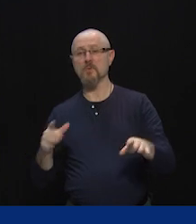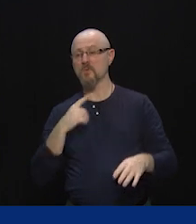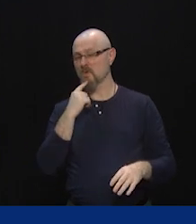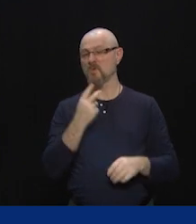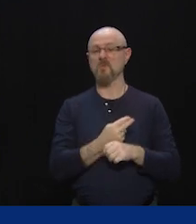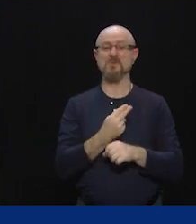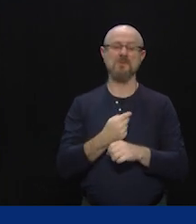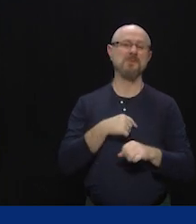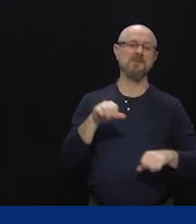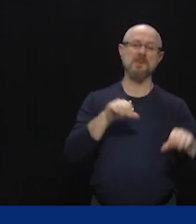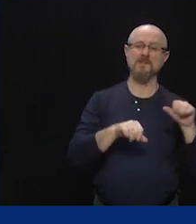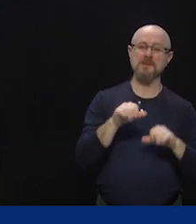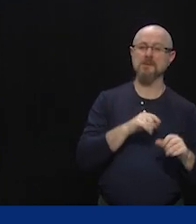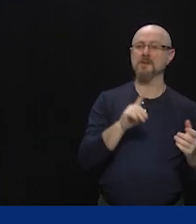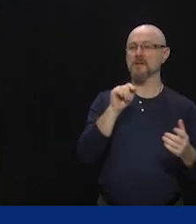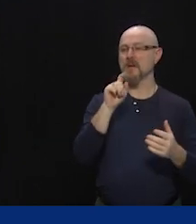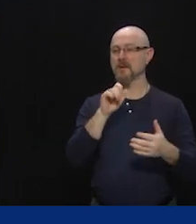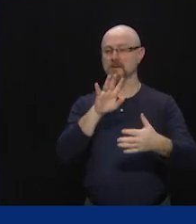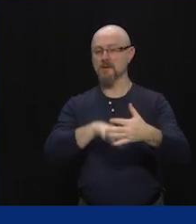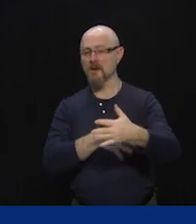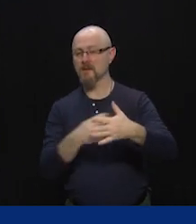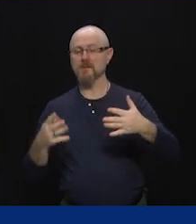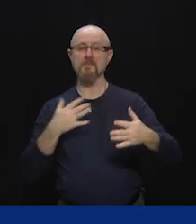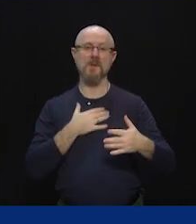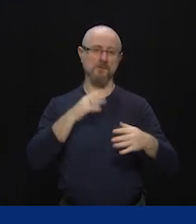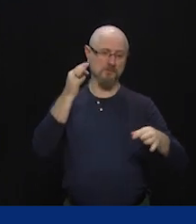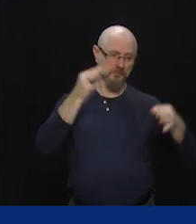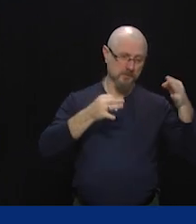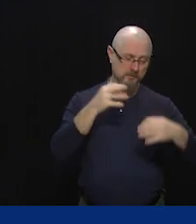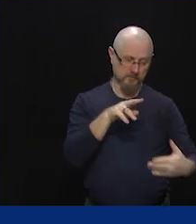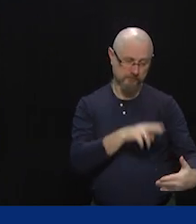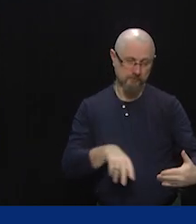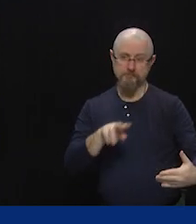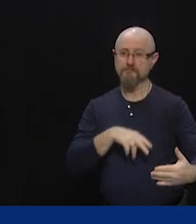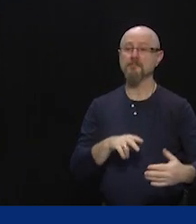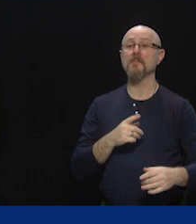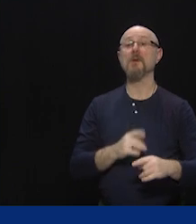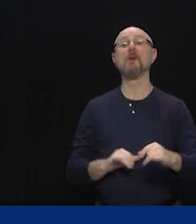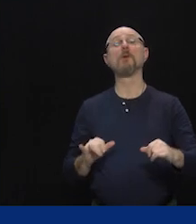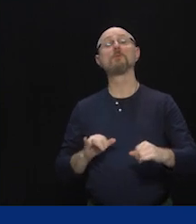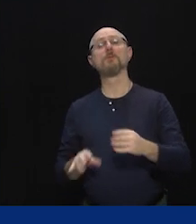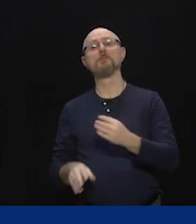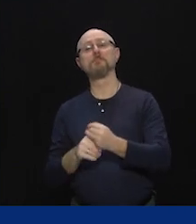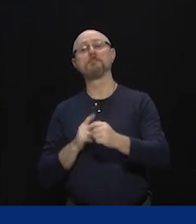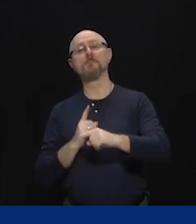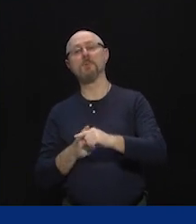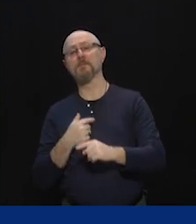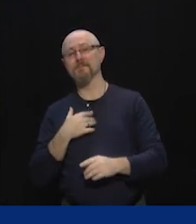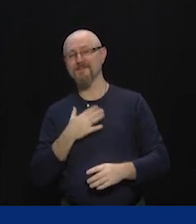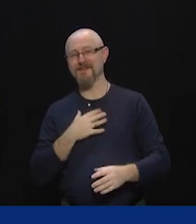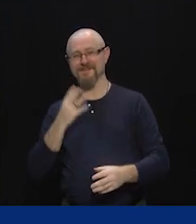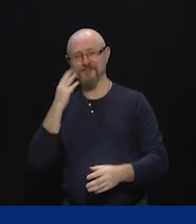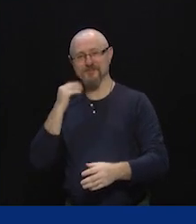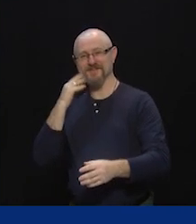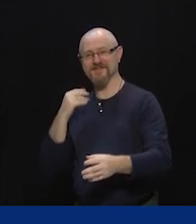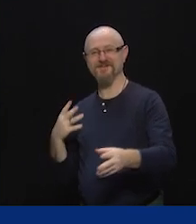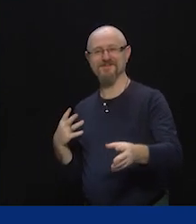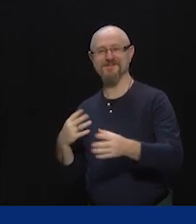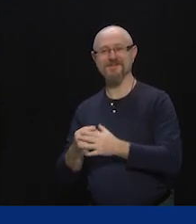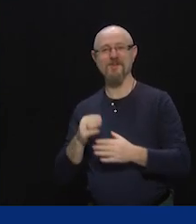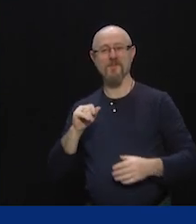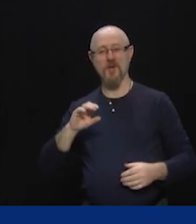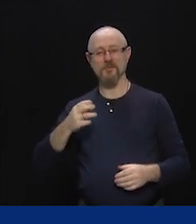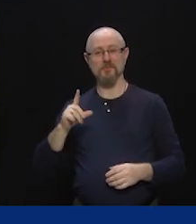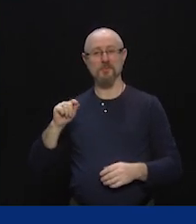best data, the best judgments you have, and now we have historical experience to know what we handled a year ago.